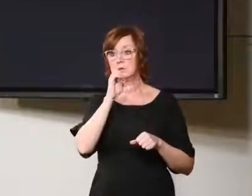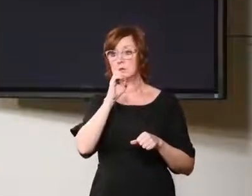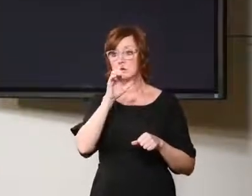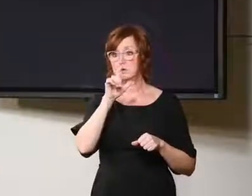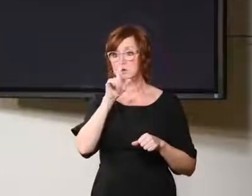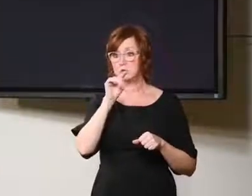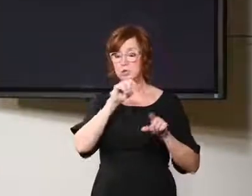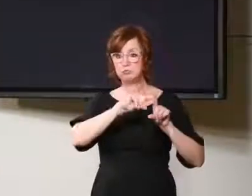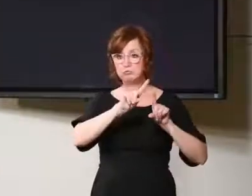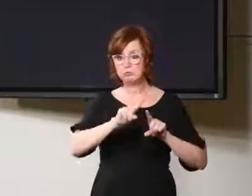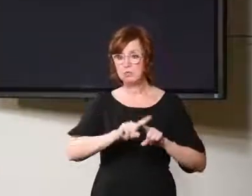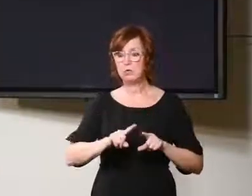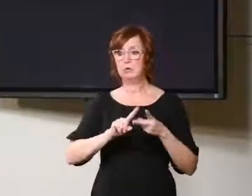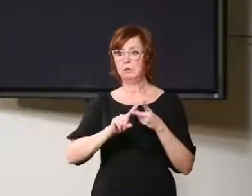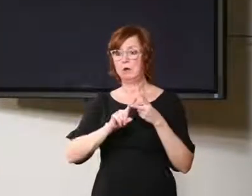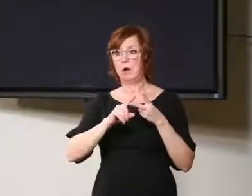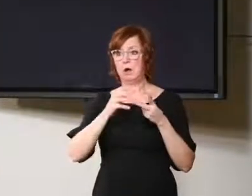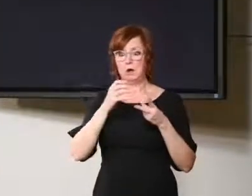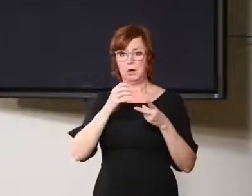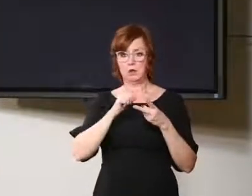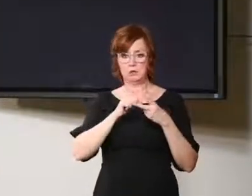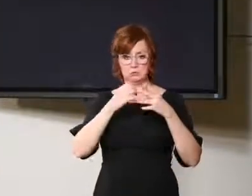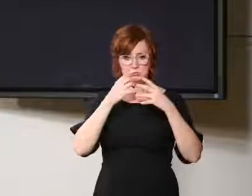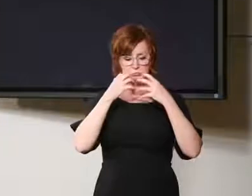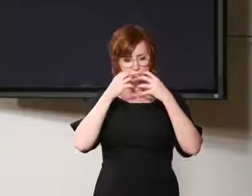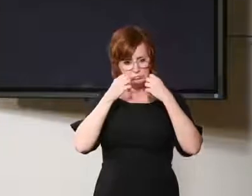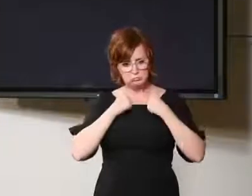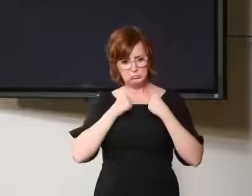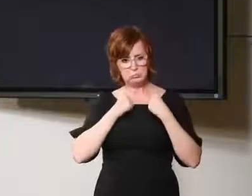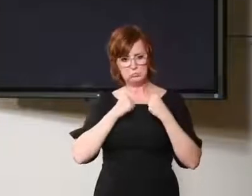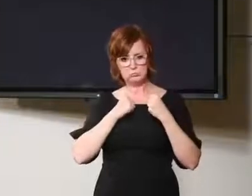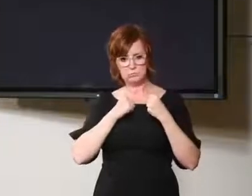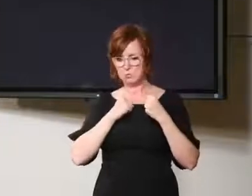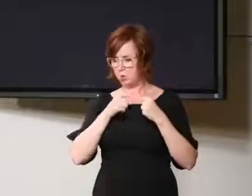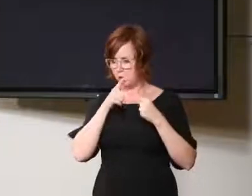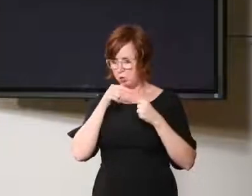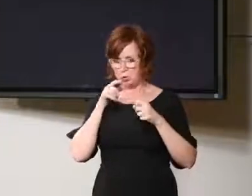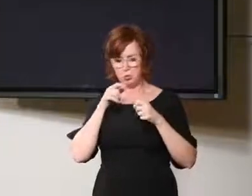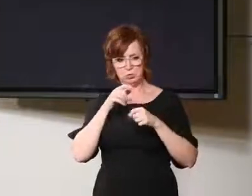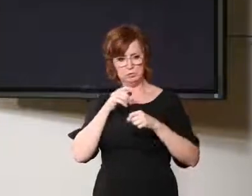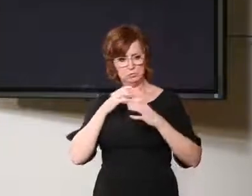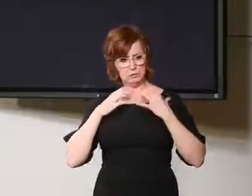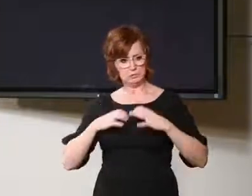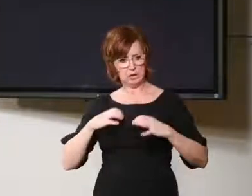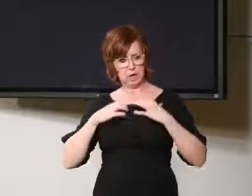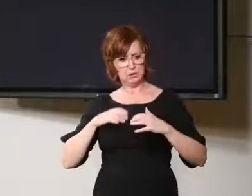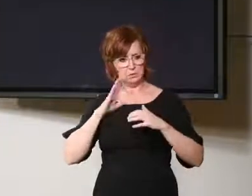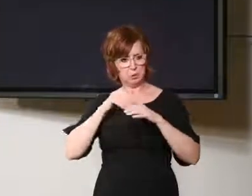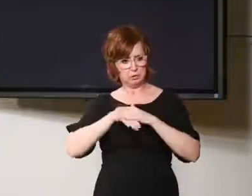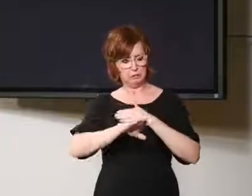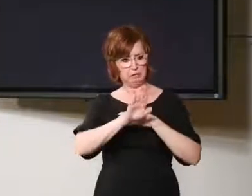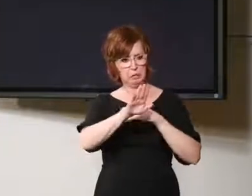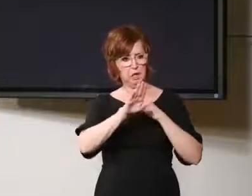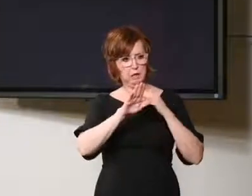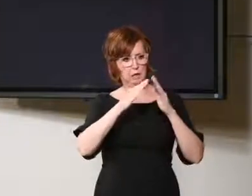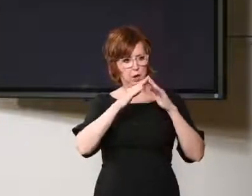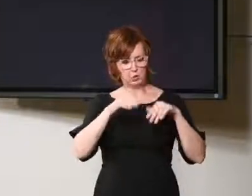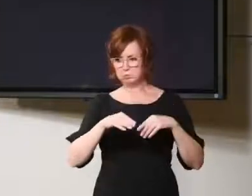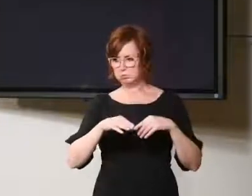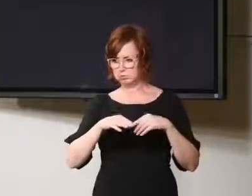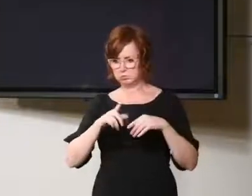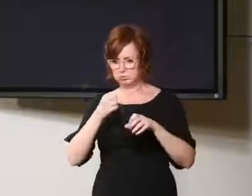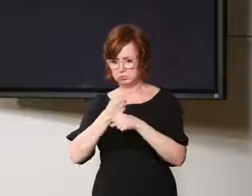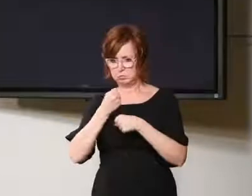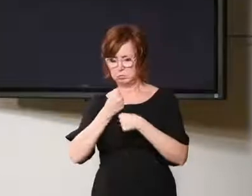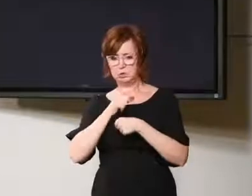protect those that are looking to enter our shelters. And I think the minister had spoke yesterday